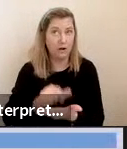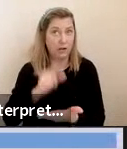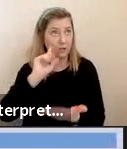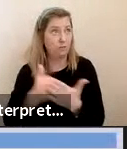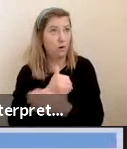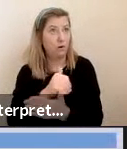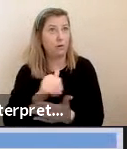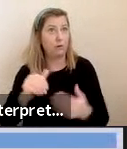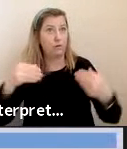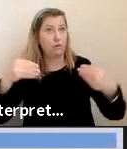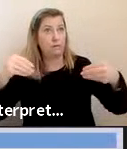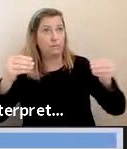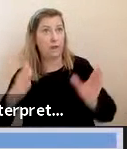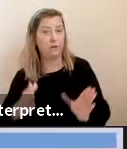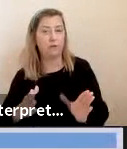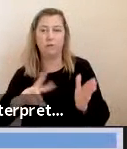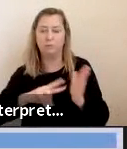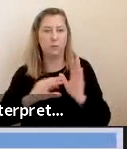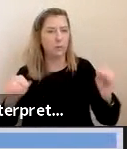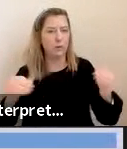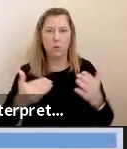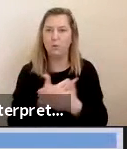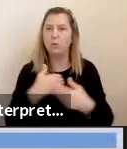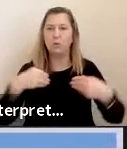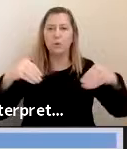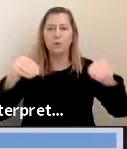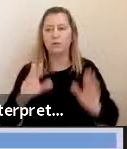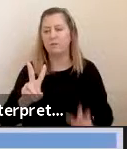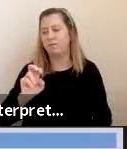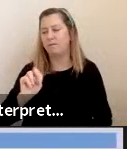we do not have any new vendors at this time.